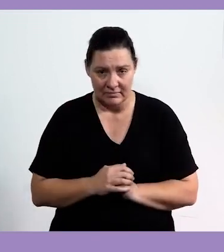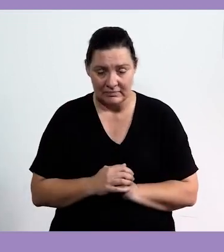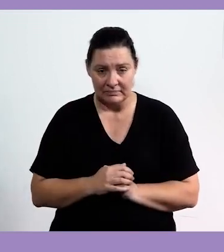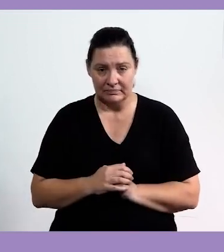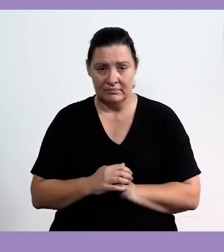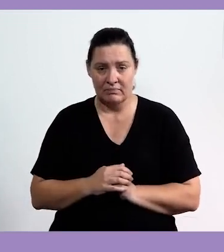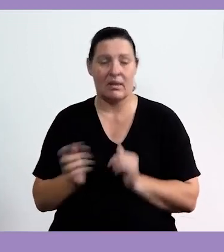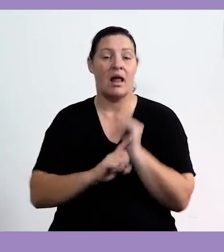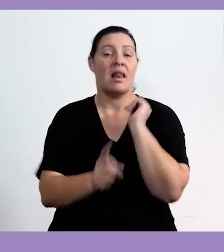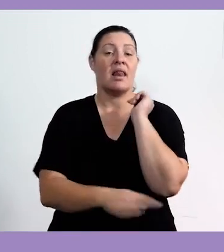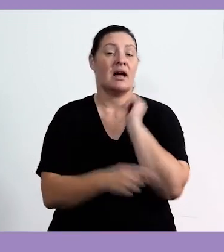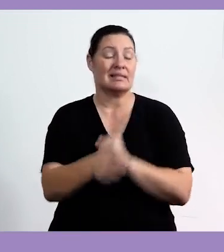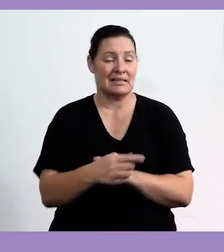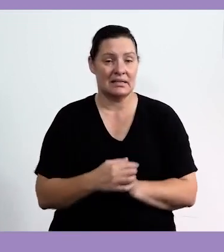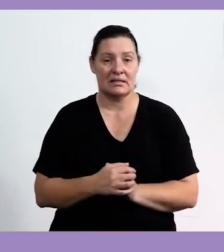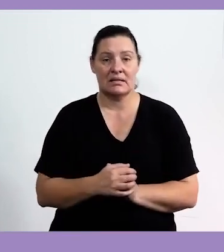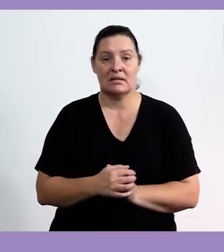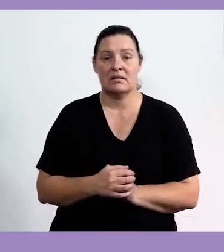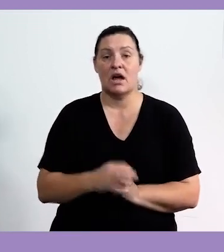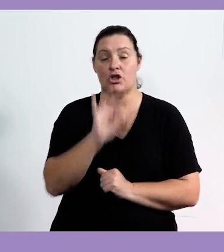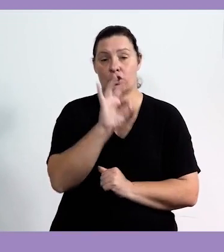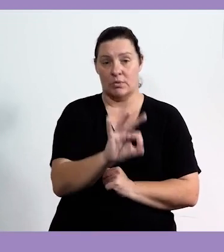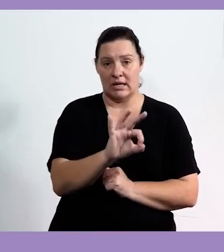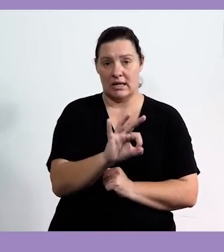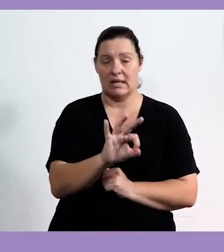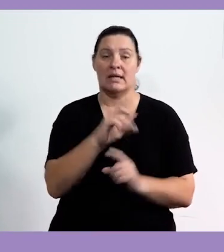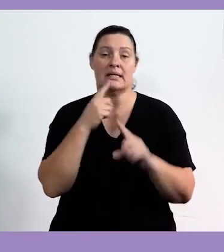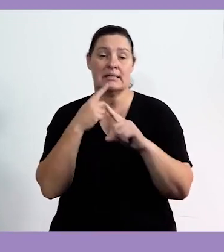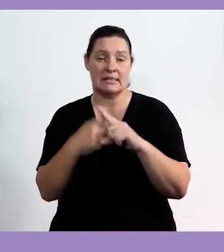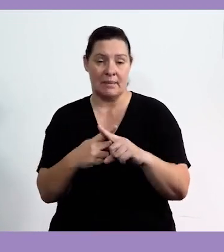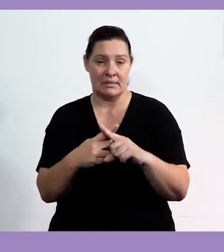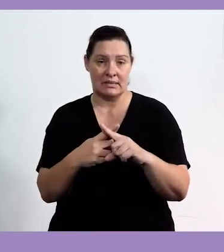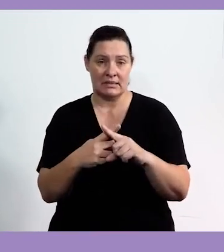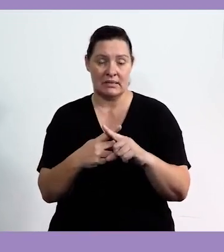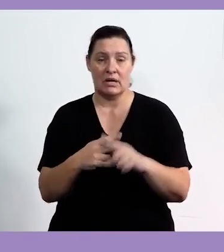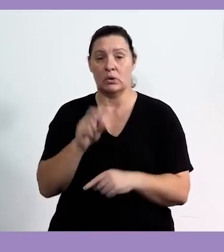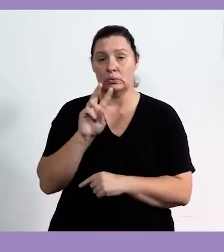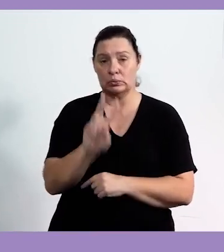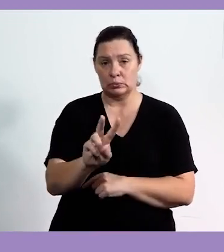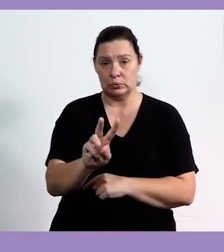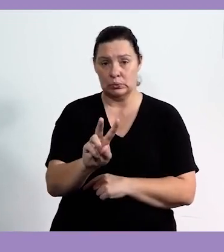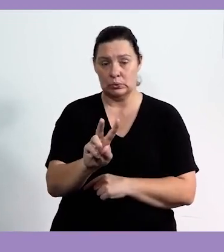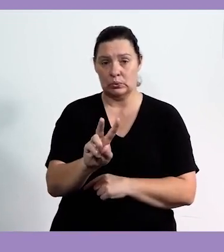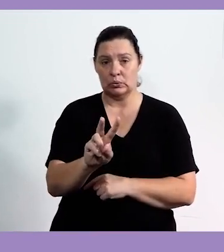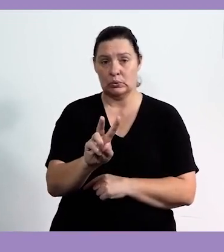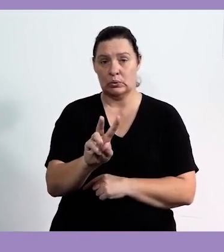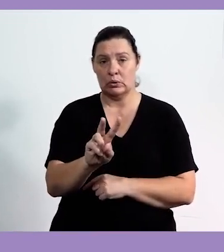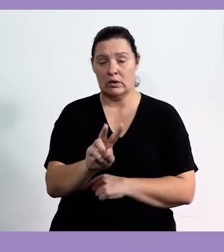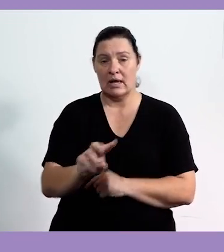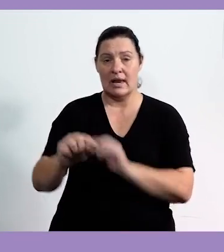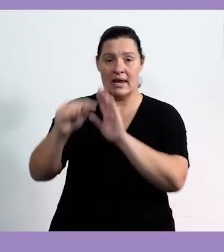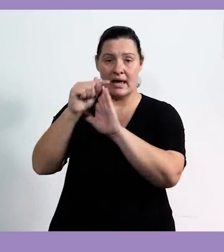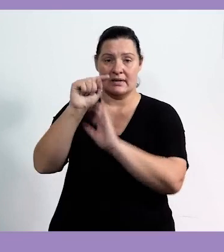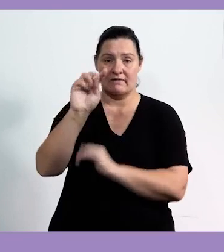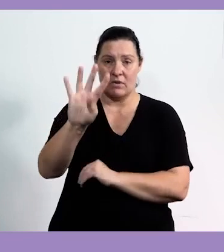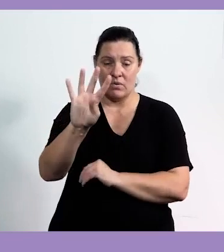75. Let's look at the last one there. That is going to be 3 multiplied by 2 to the